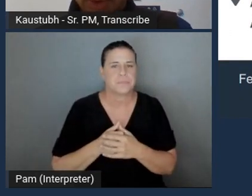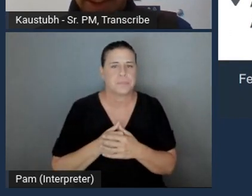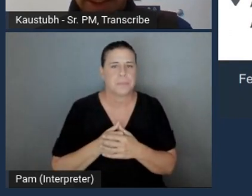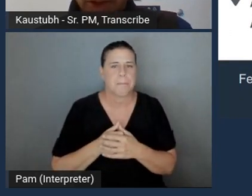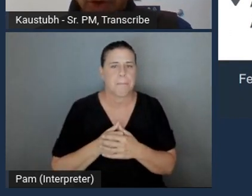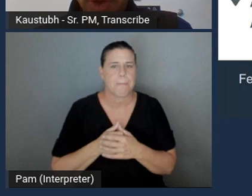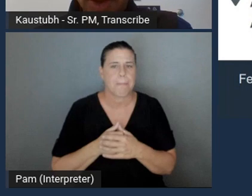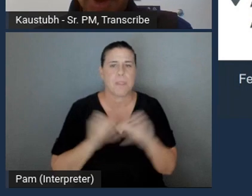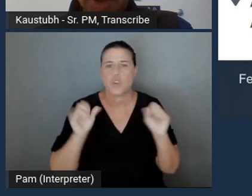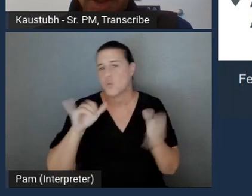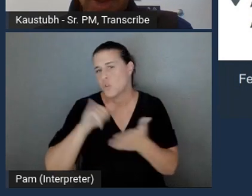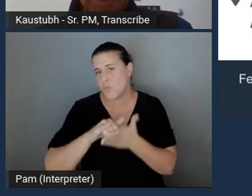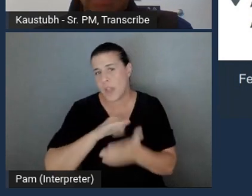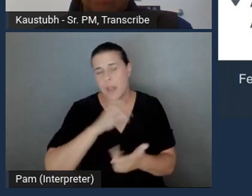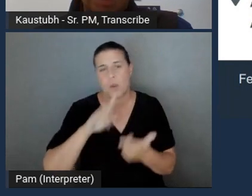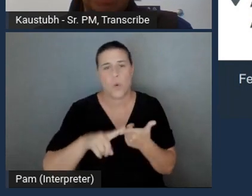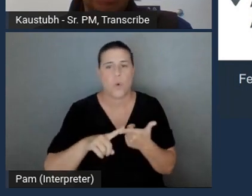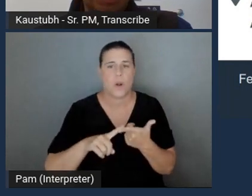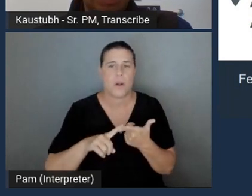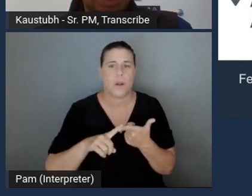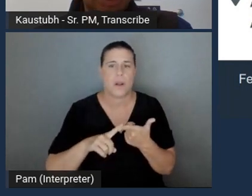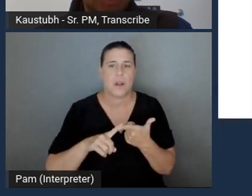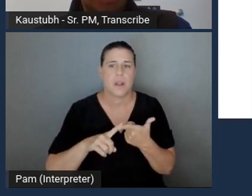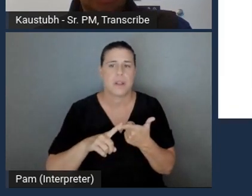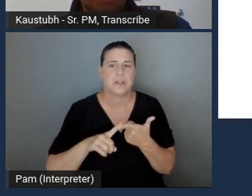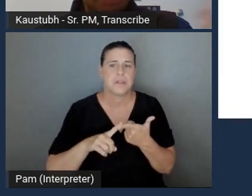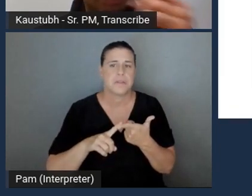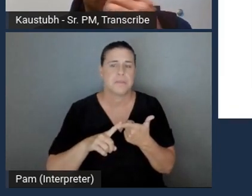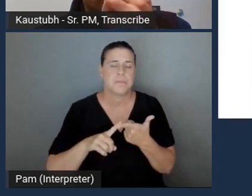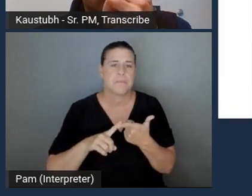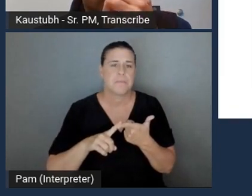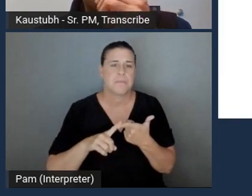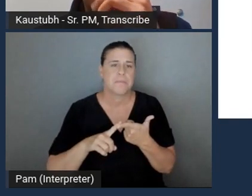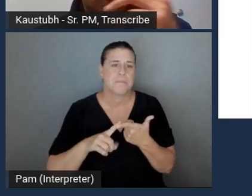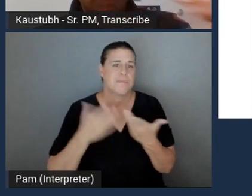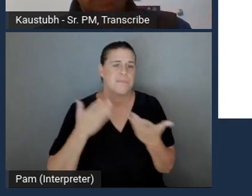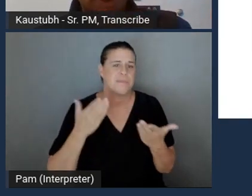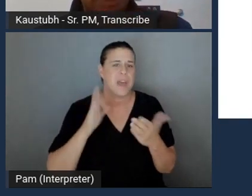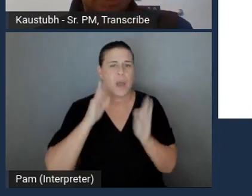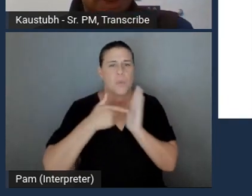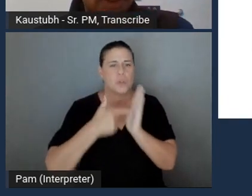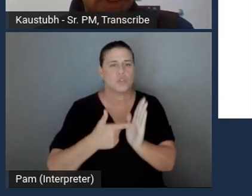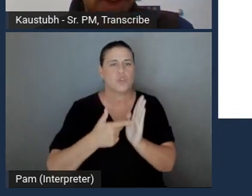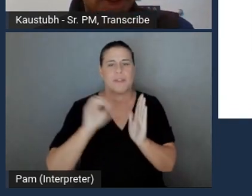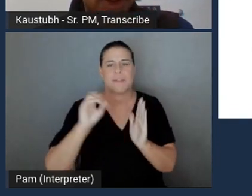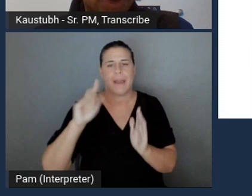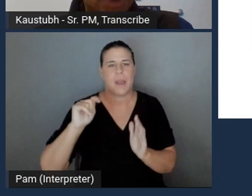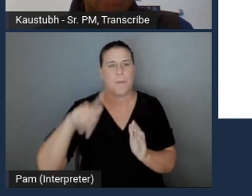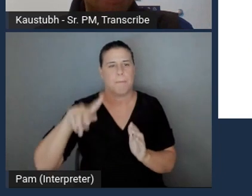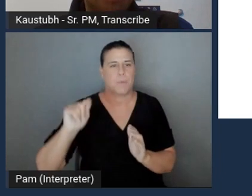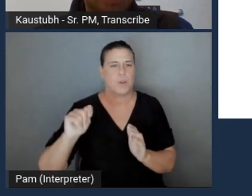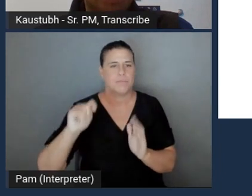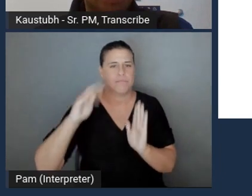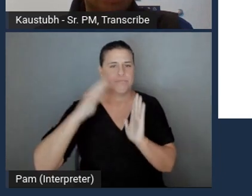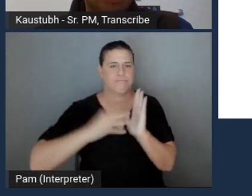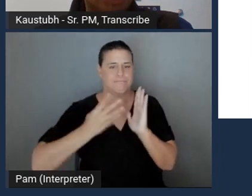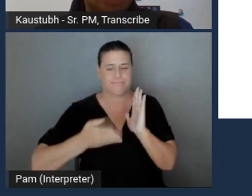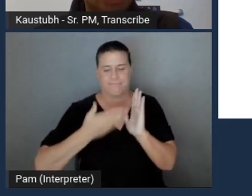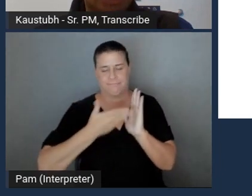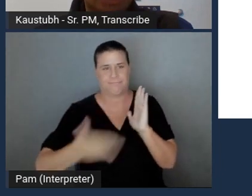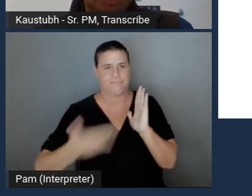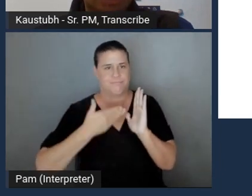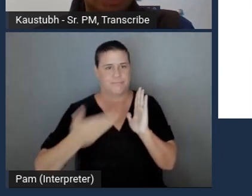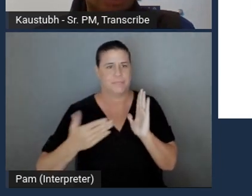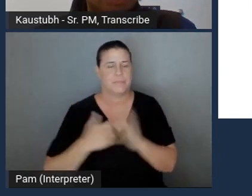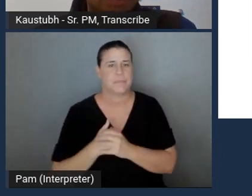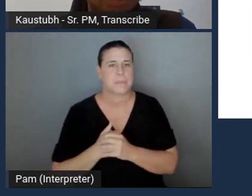You could do that, or essentially, let me also sort of just show you the output file itself. Okay.